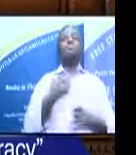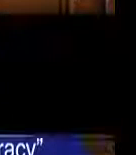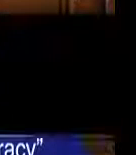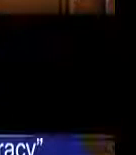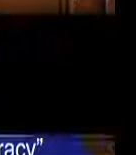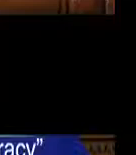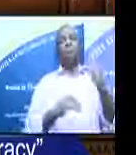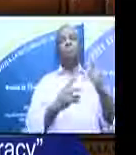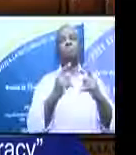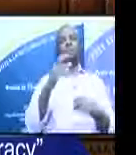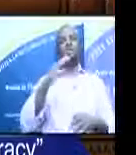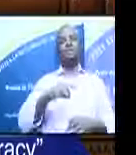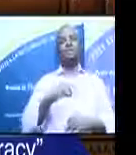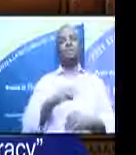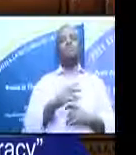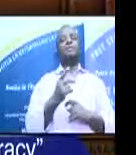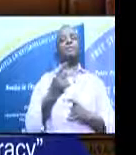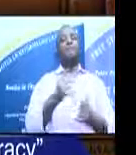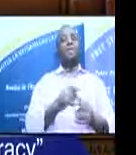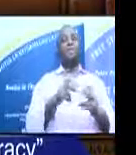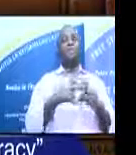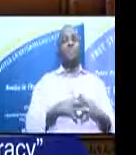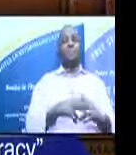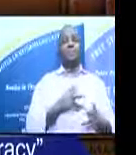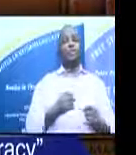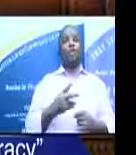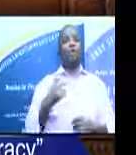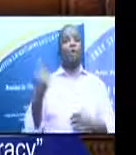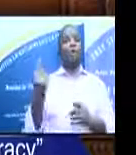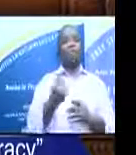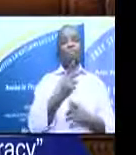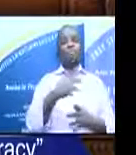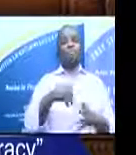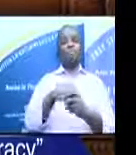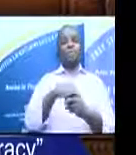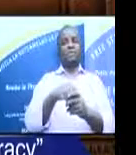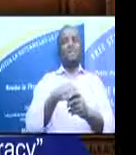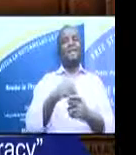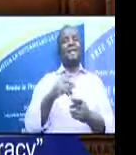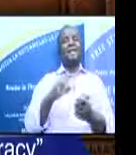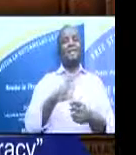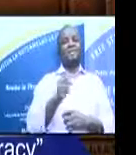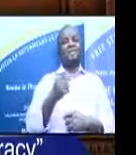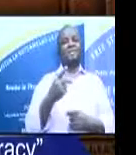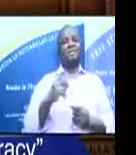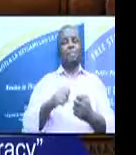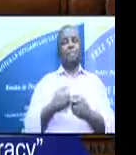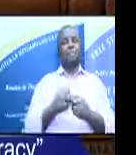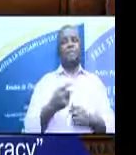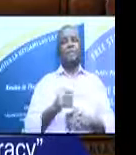and extreme violence have all formed part of South Africa's troubled past.